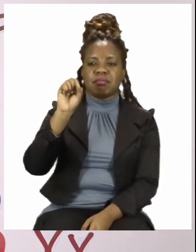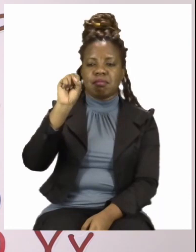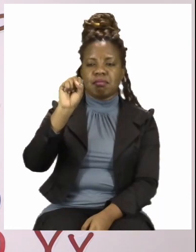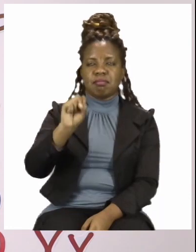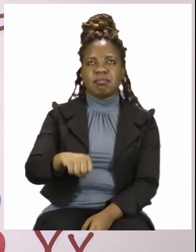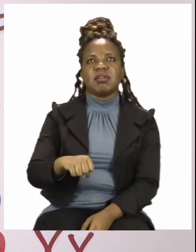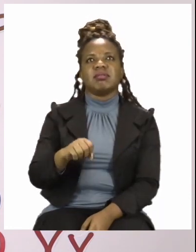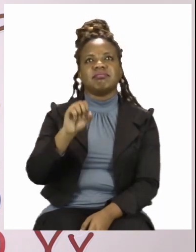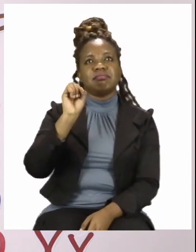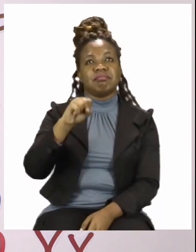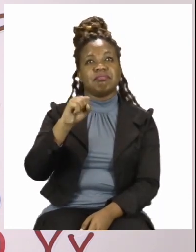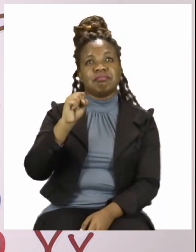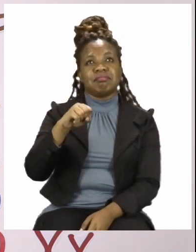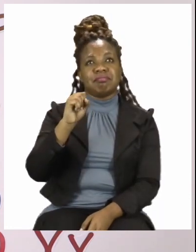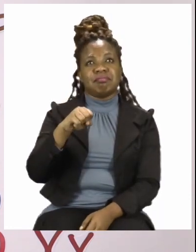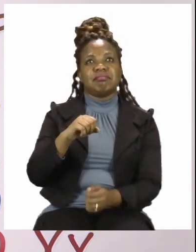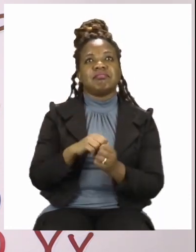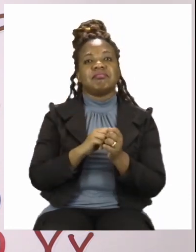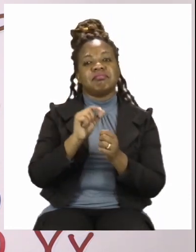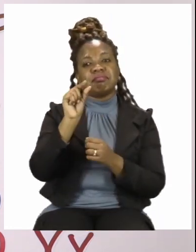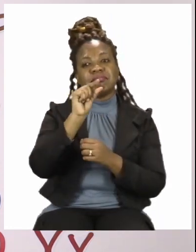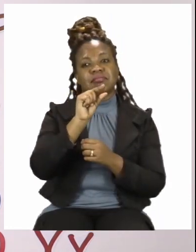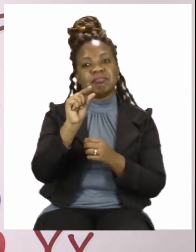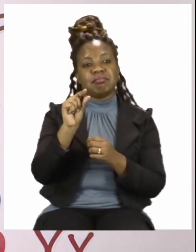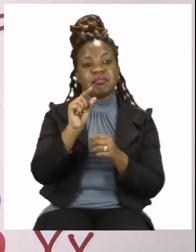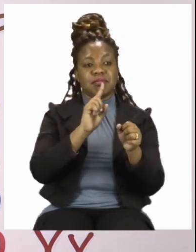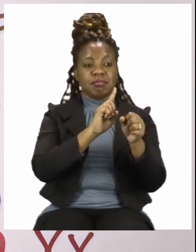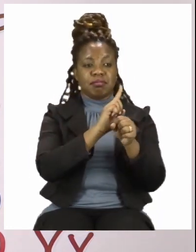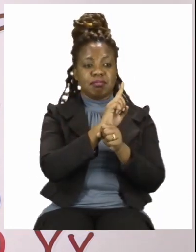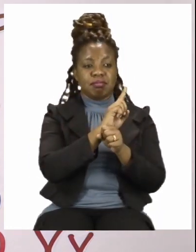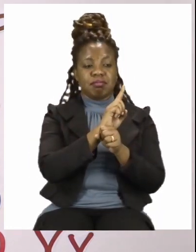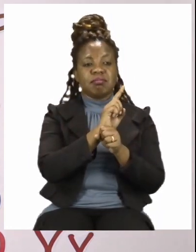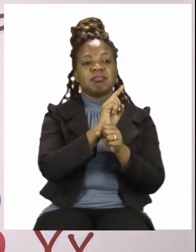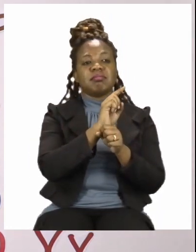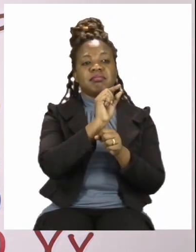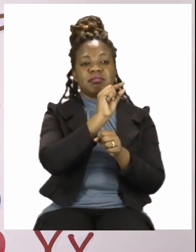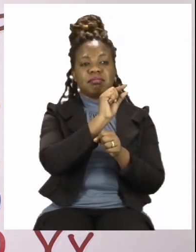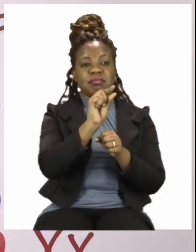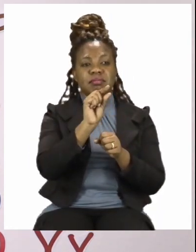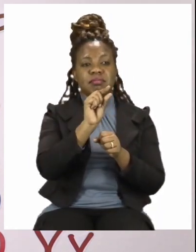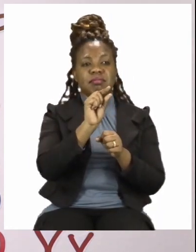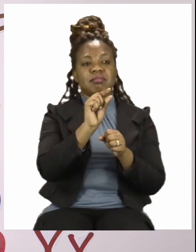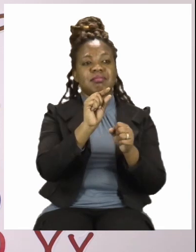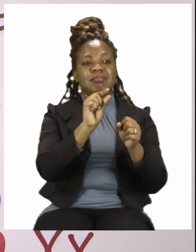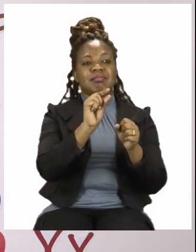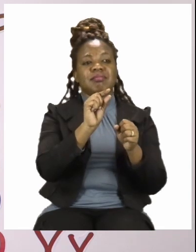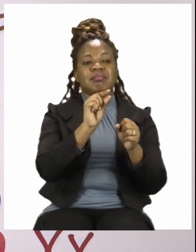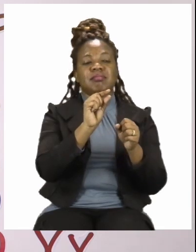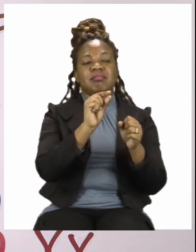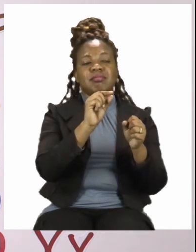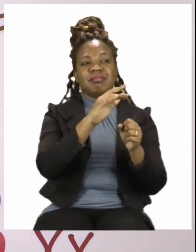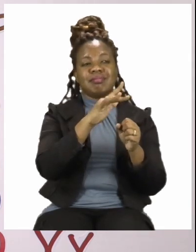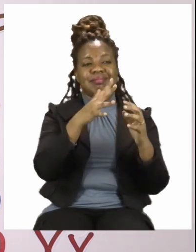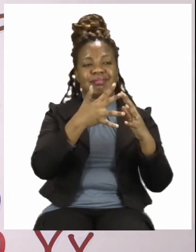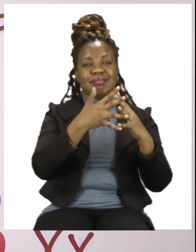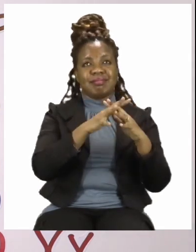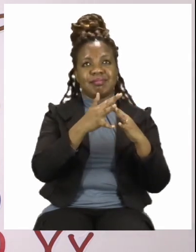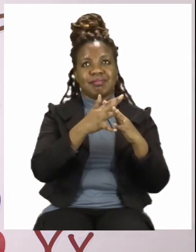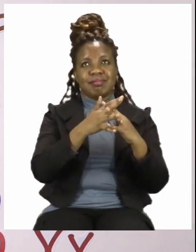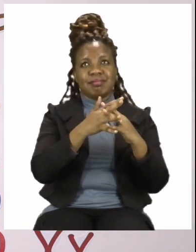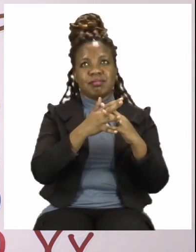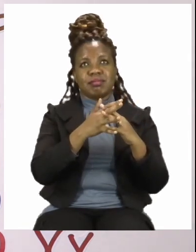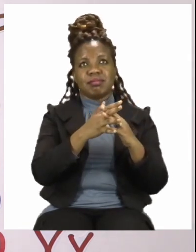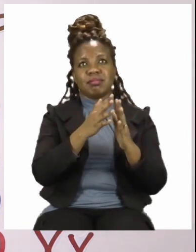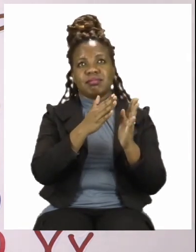Yes, it is the word must. So we have used all our letters and we have spelled it correctly. Well done if you